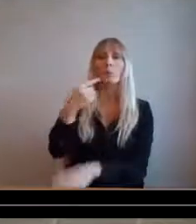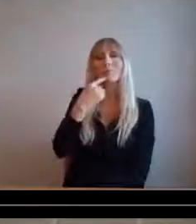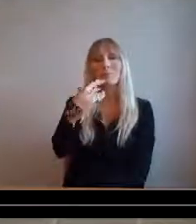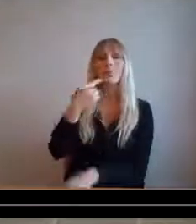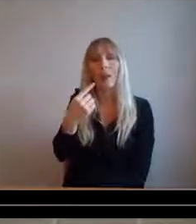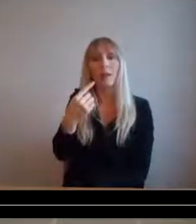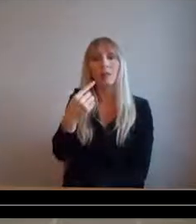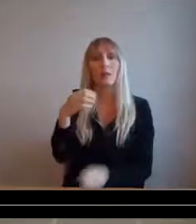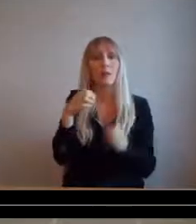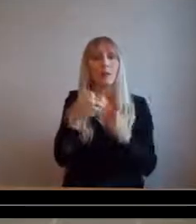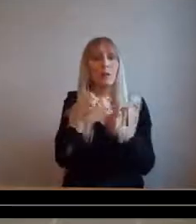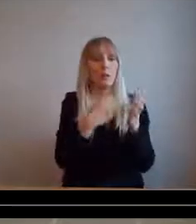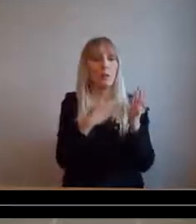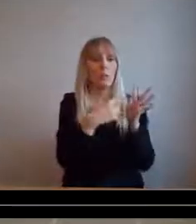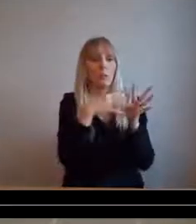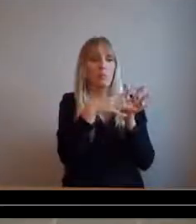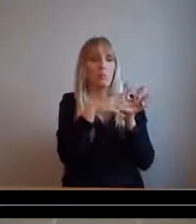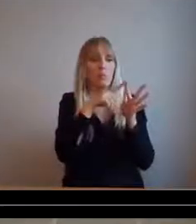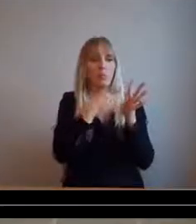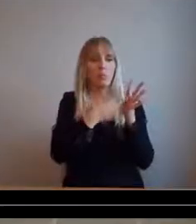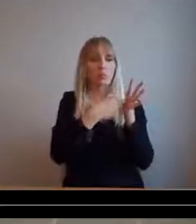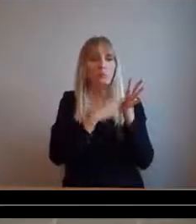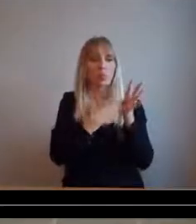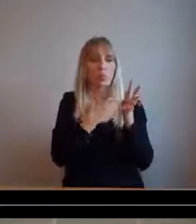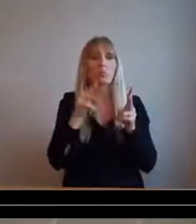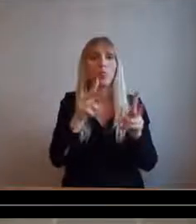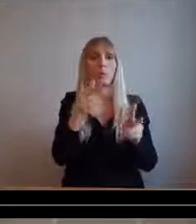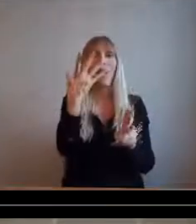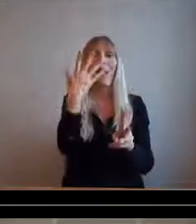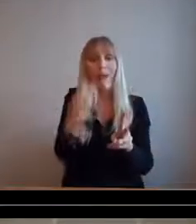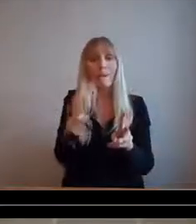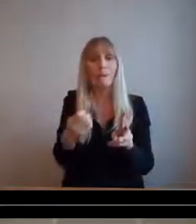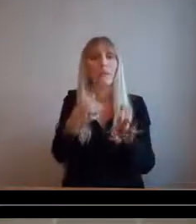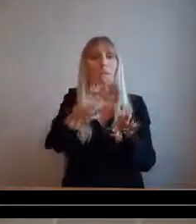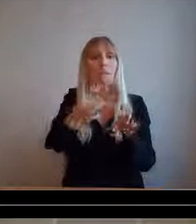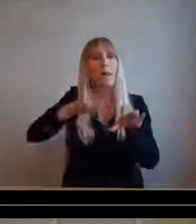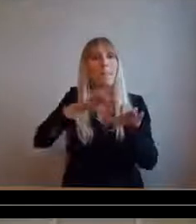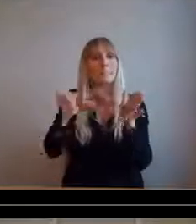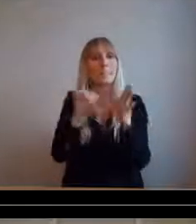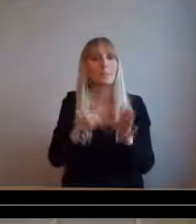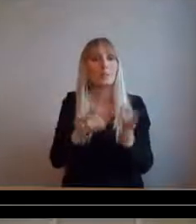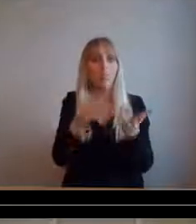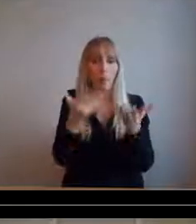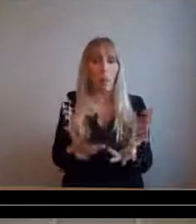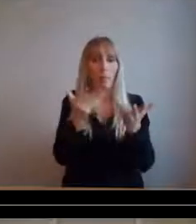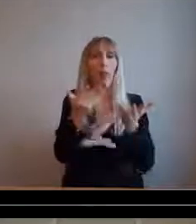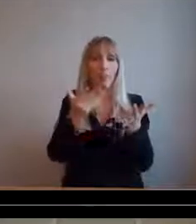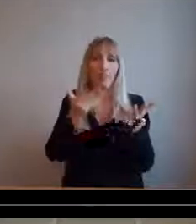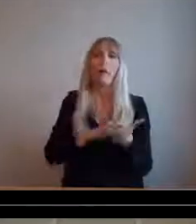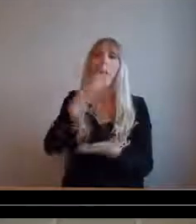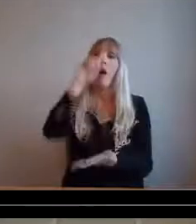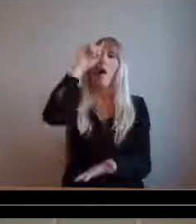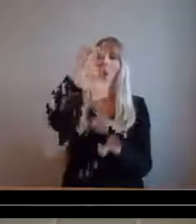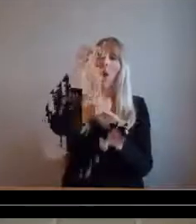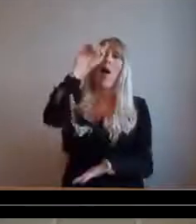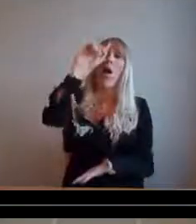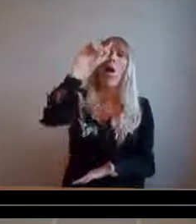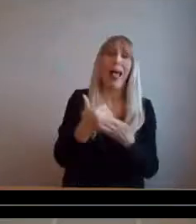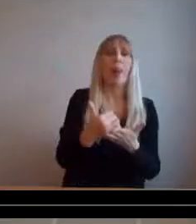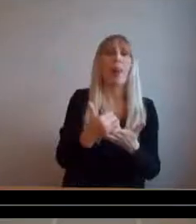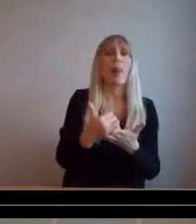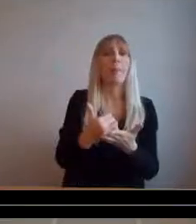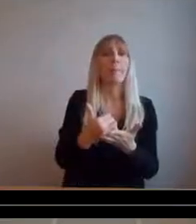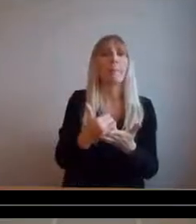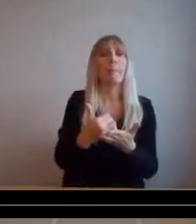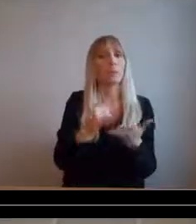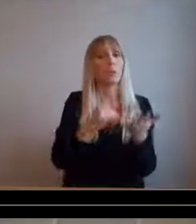Brewers Road had particular parking issues, so we thought this was an opportunity to help out with access to Sean Woods Country